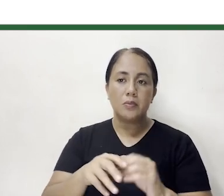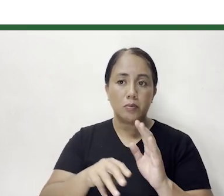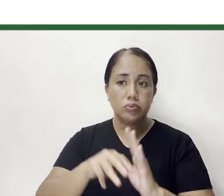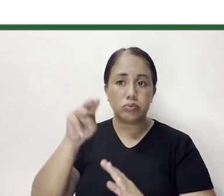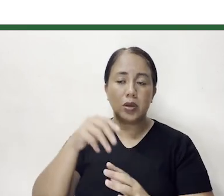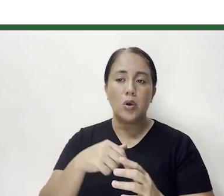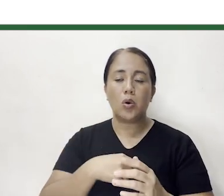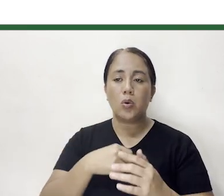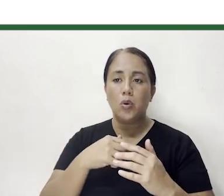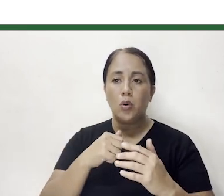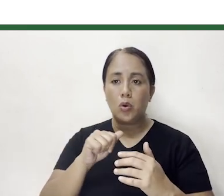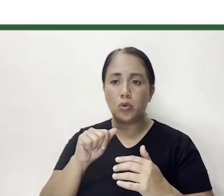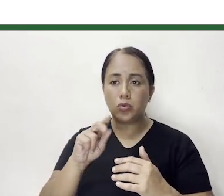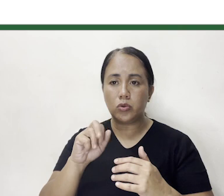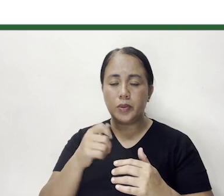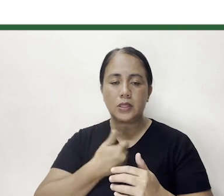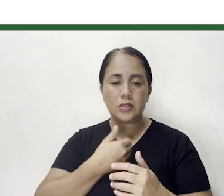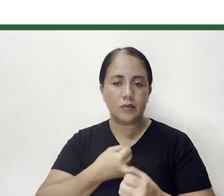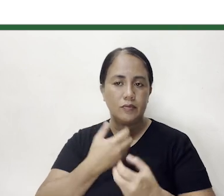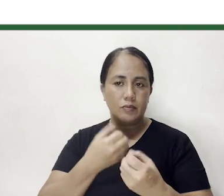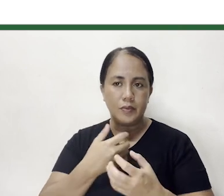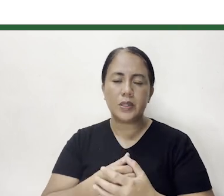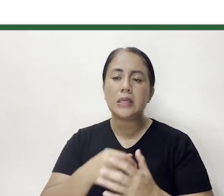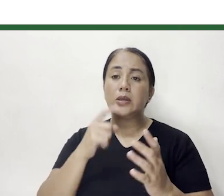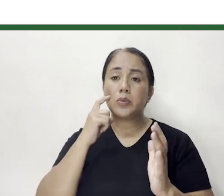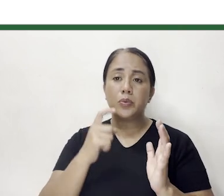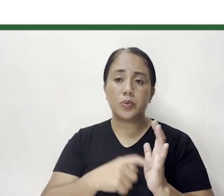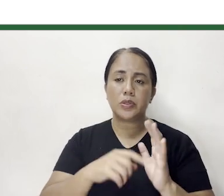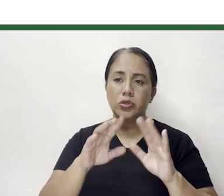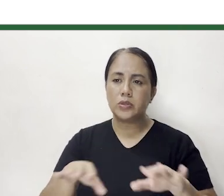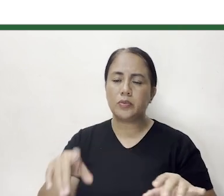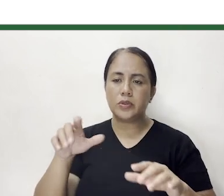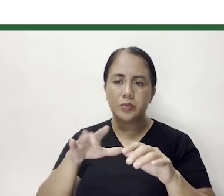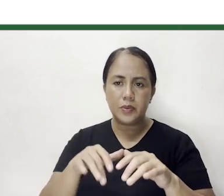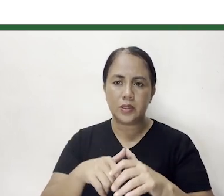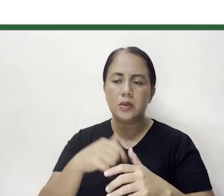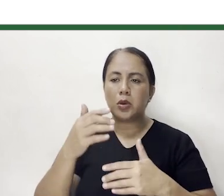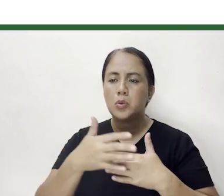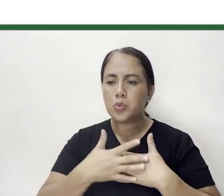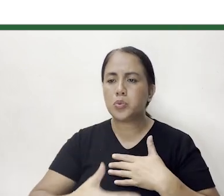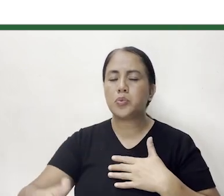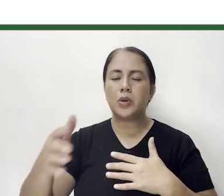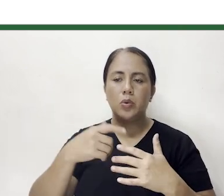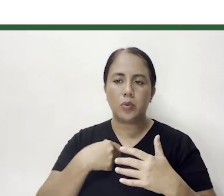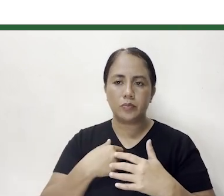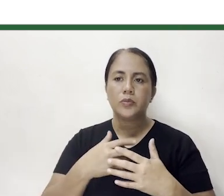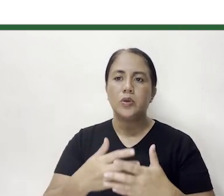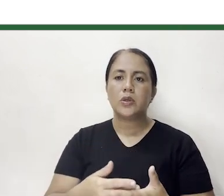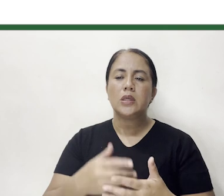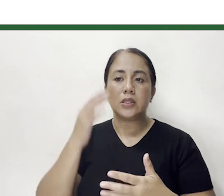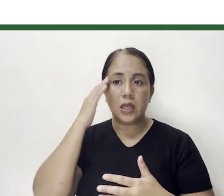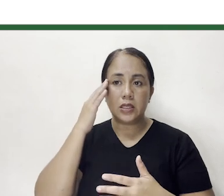child, maturation, autonomy, and self-expression. This recognizes that children with disabilities